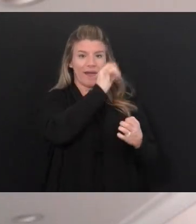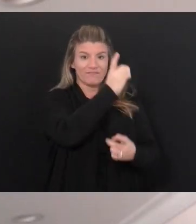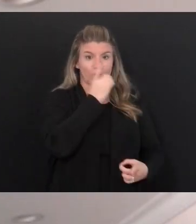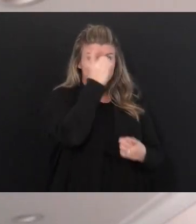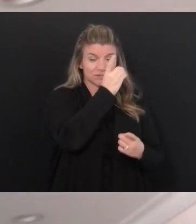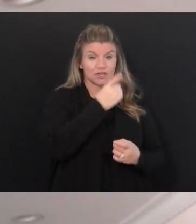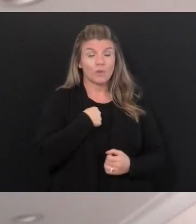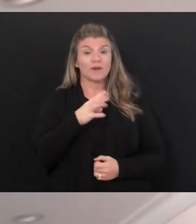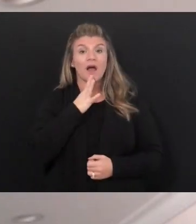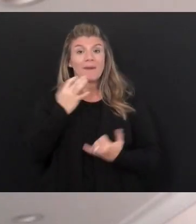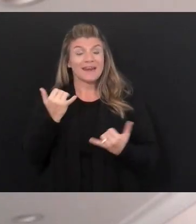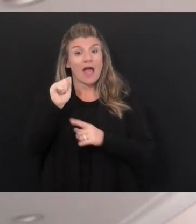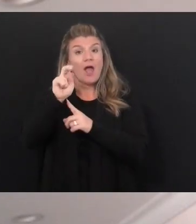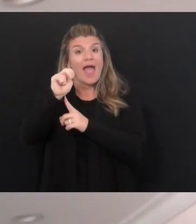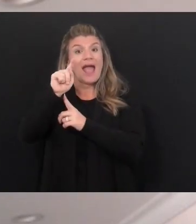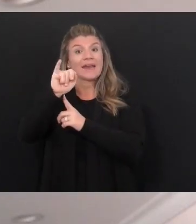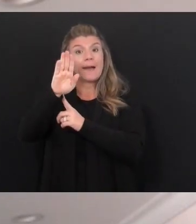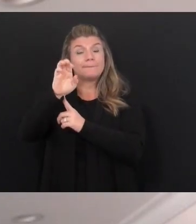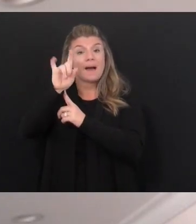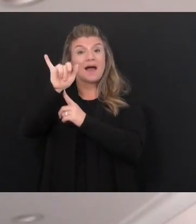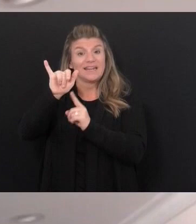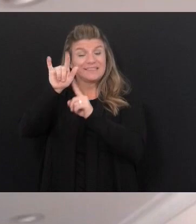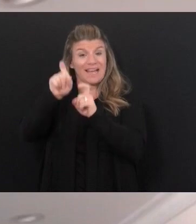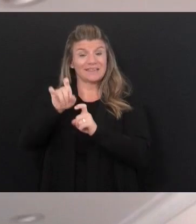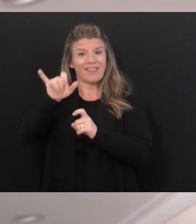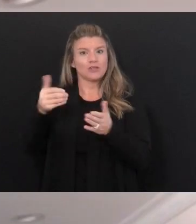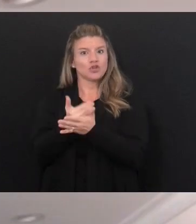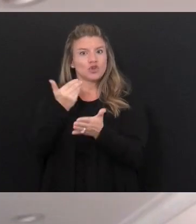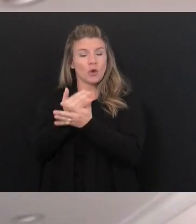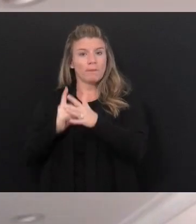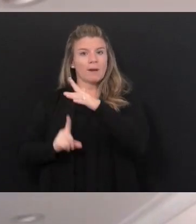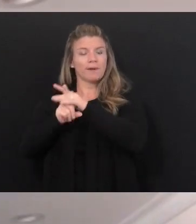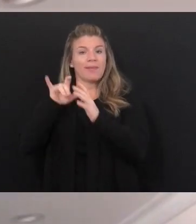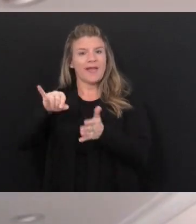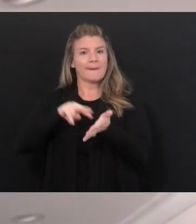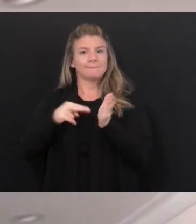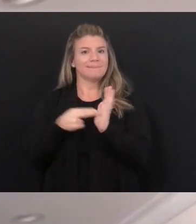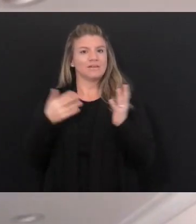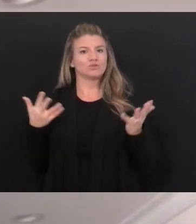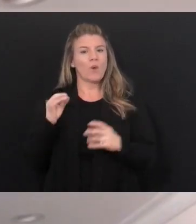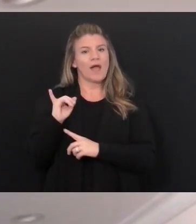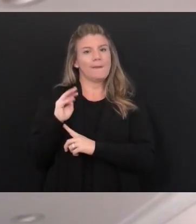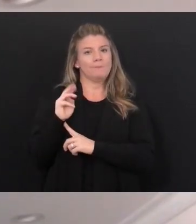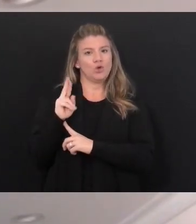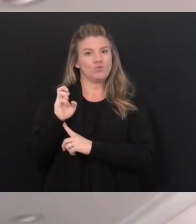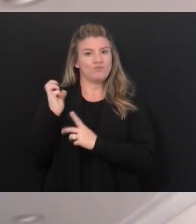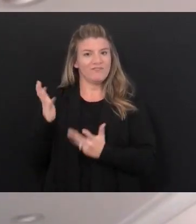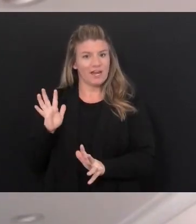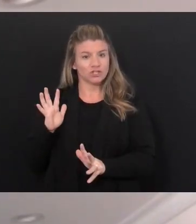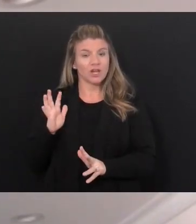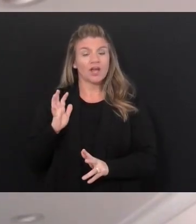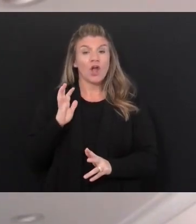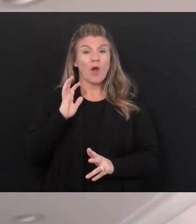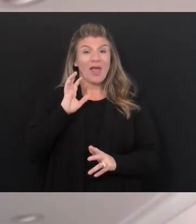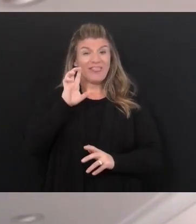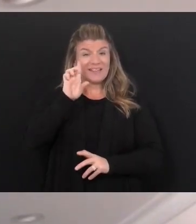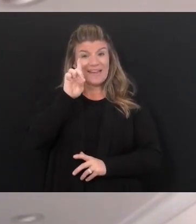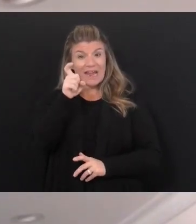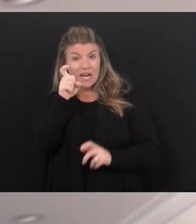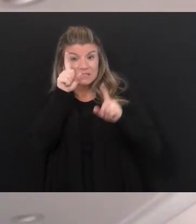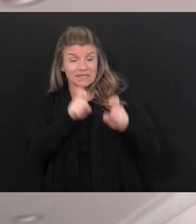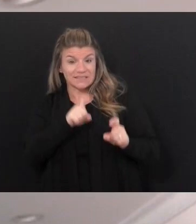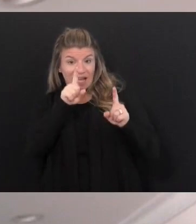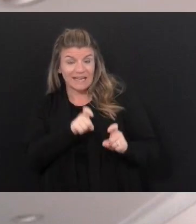about antibody tests, which are something that's coming up, which tells you you've been immune. But as far as the diagnostic test, the antibody test or